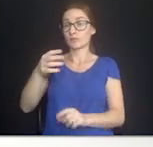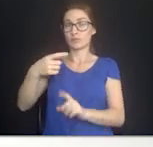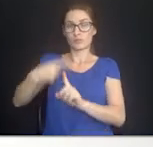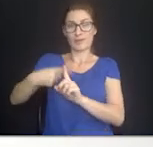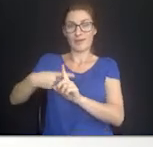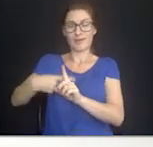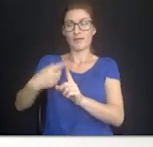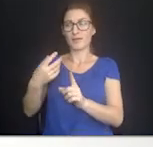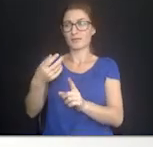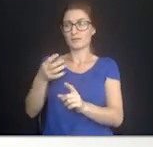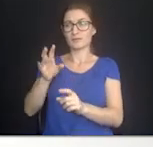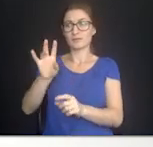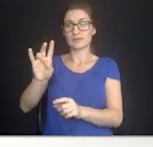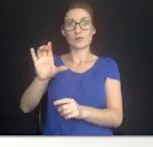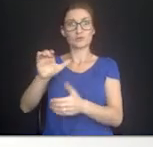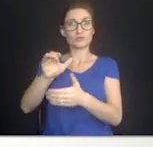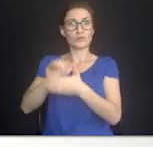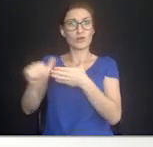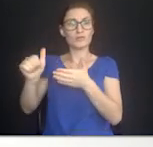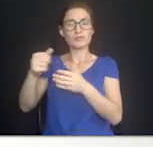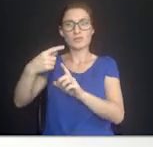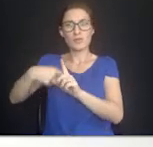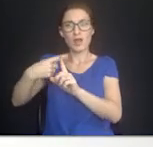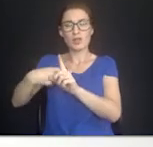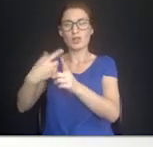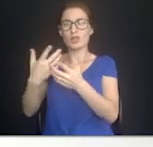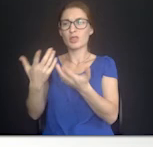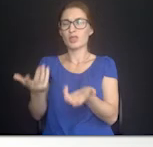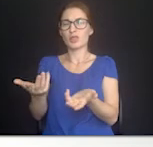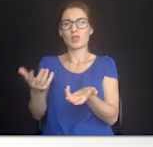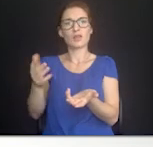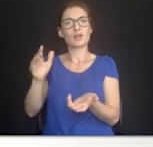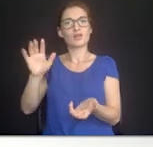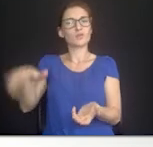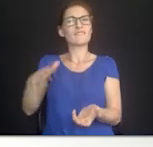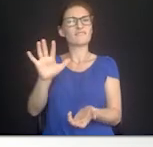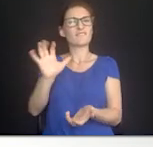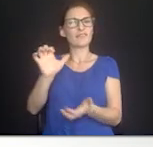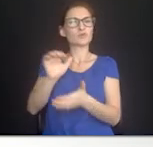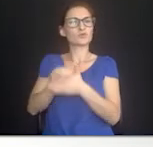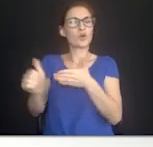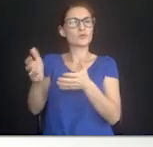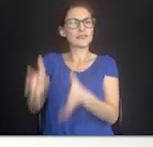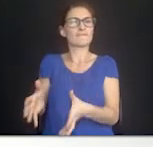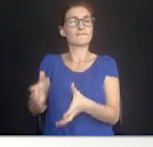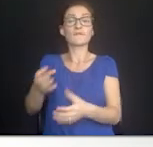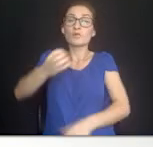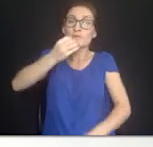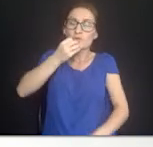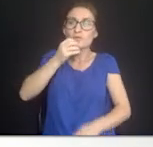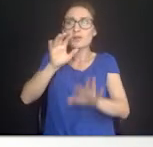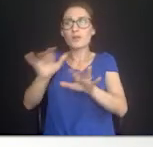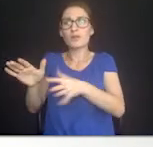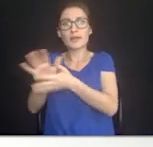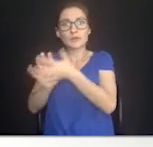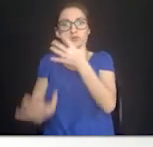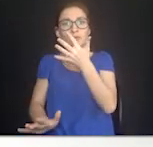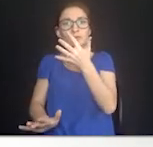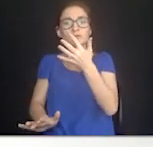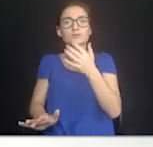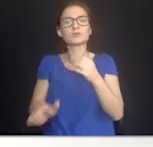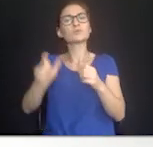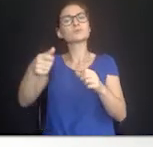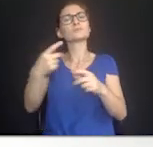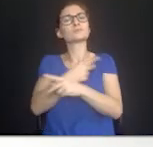got, $500 left to cover food and all these extras. I need to know what the special needs trust needs to cover above